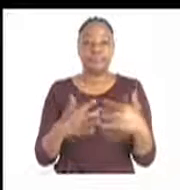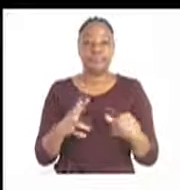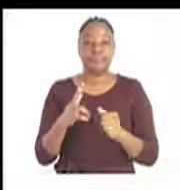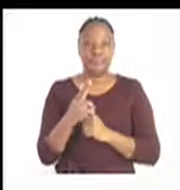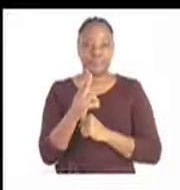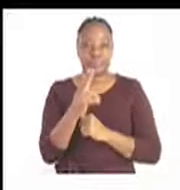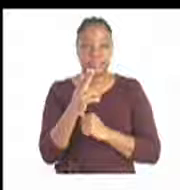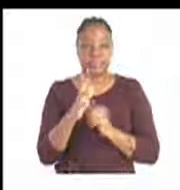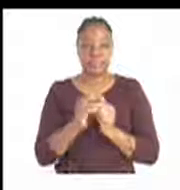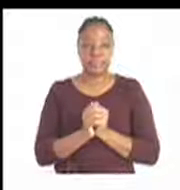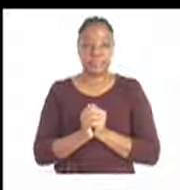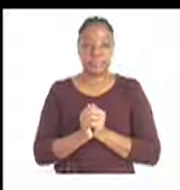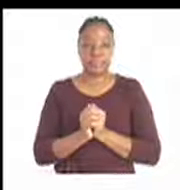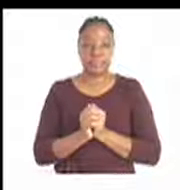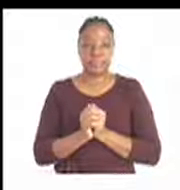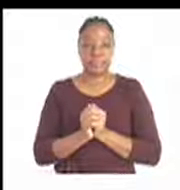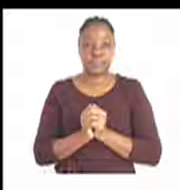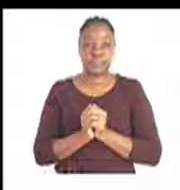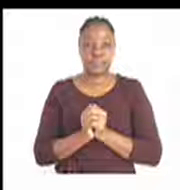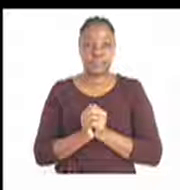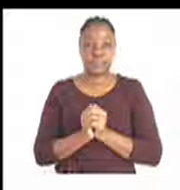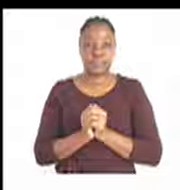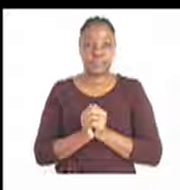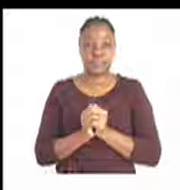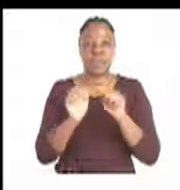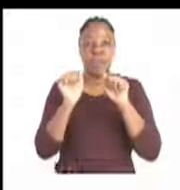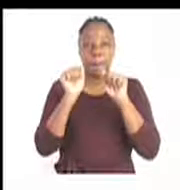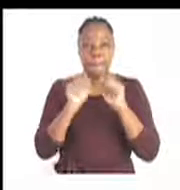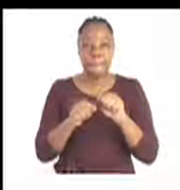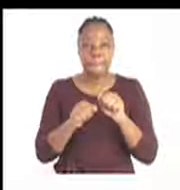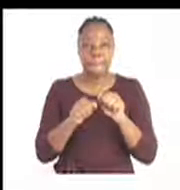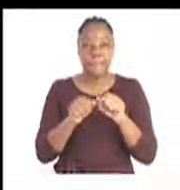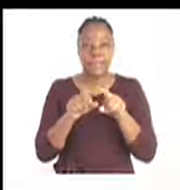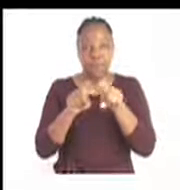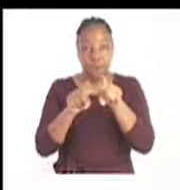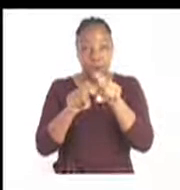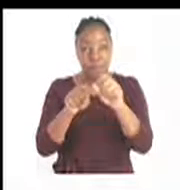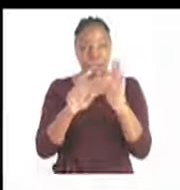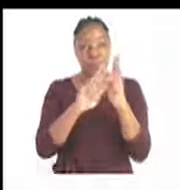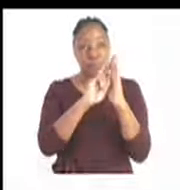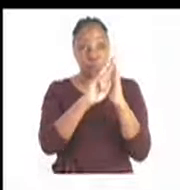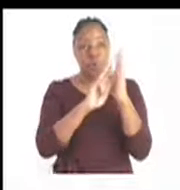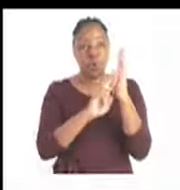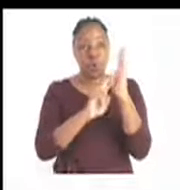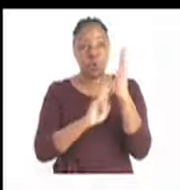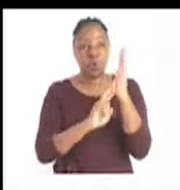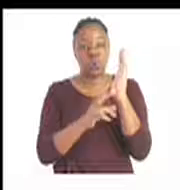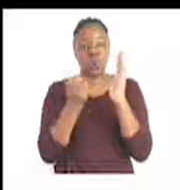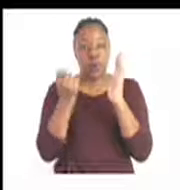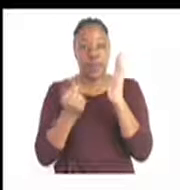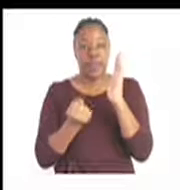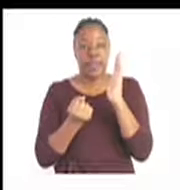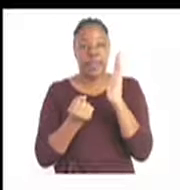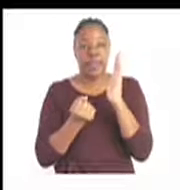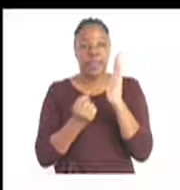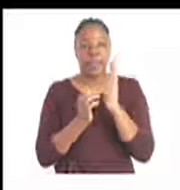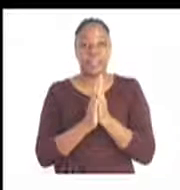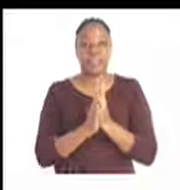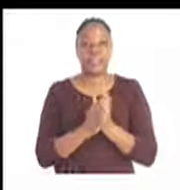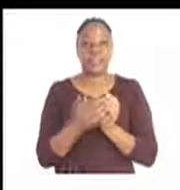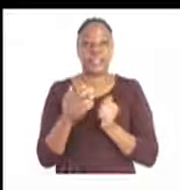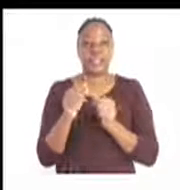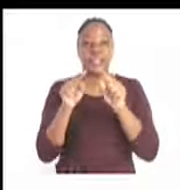you also need to make sure that you follow the rules of the game. The first rule is to place the